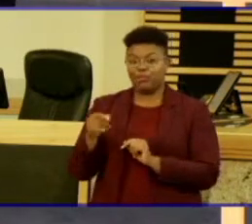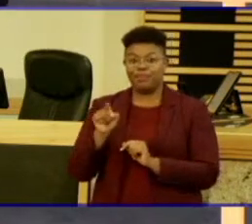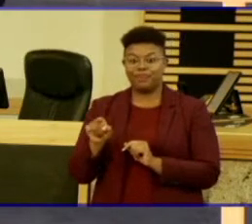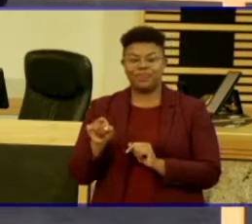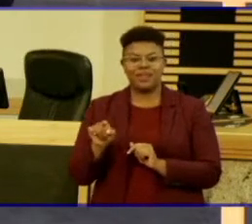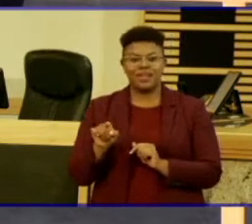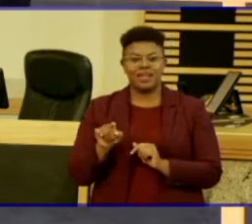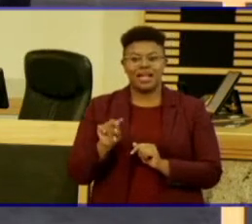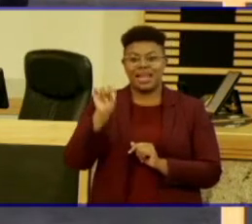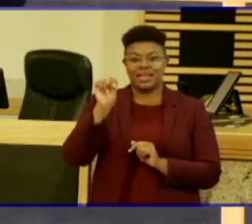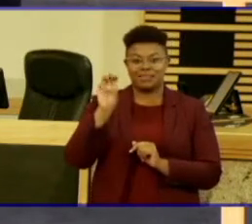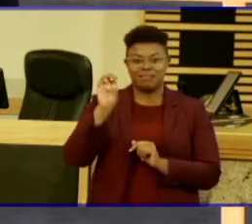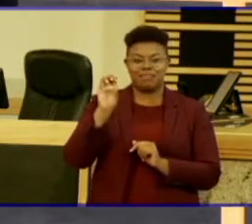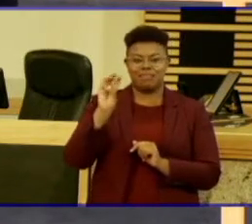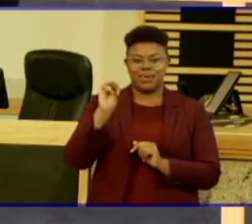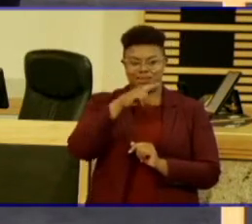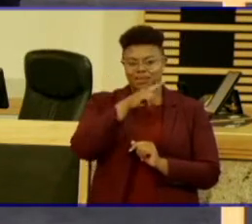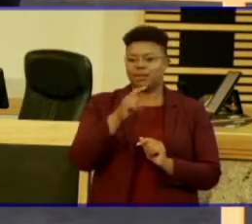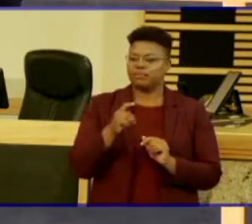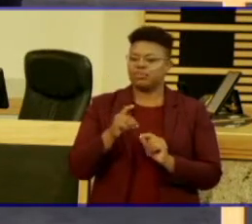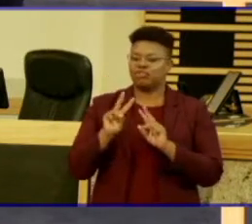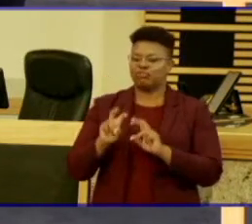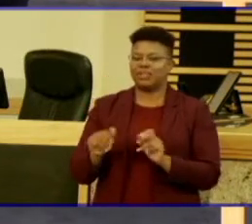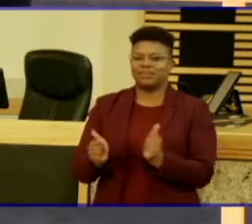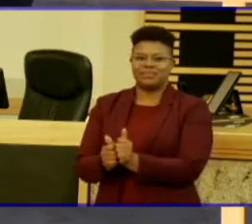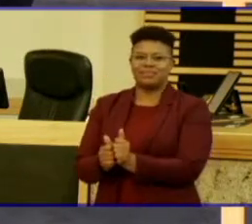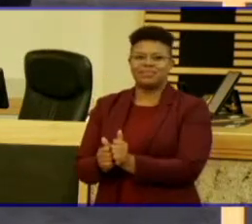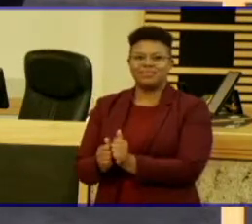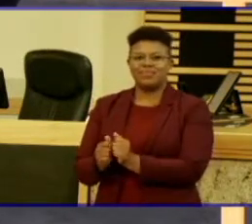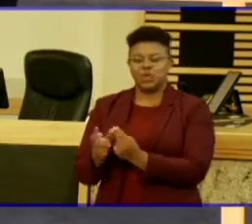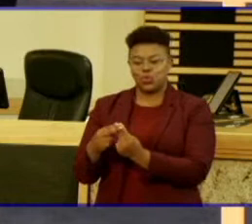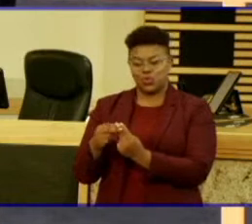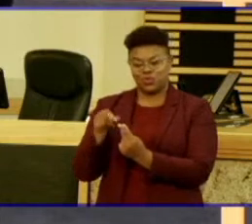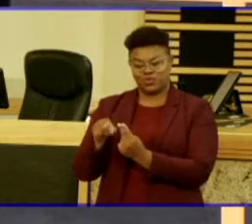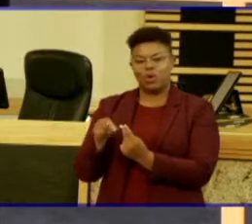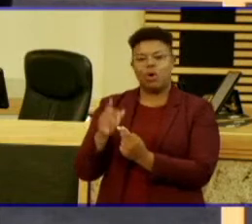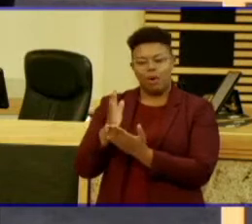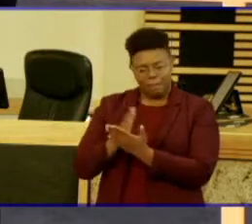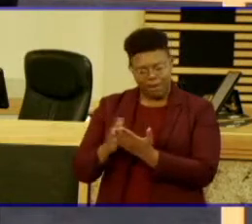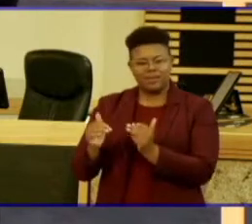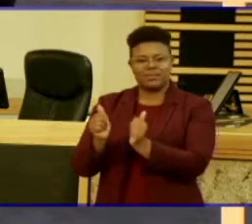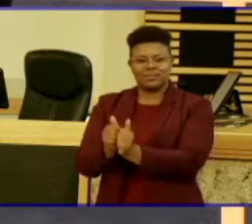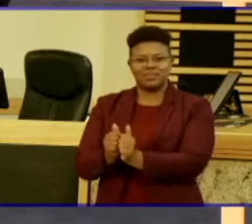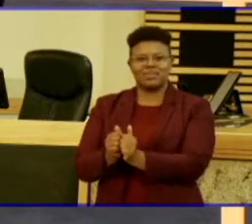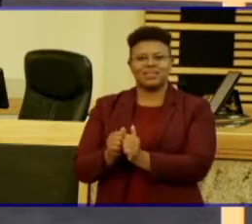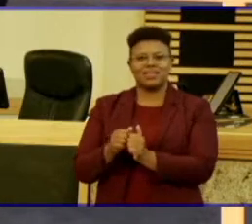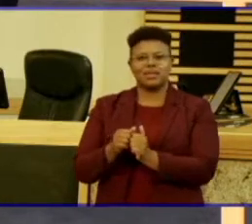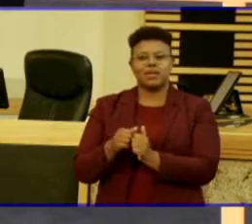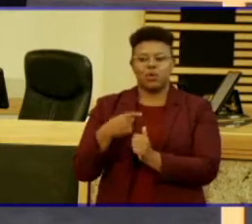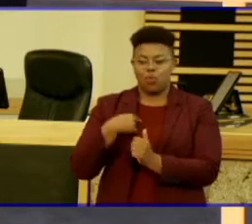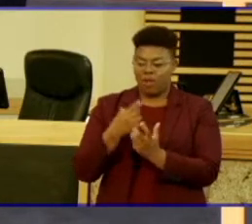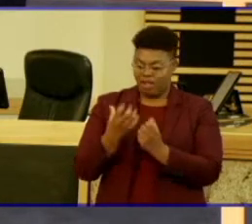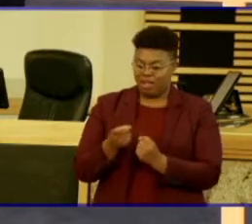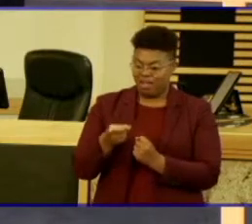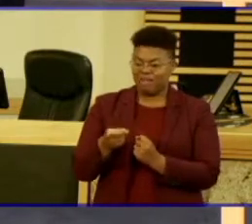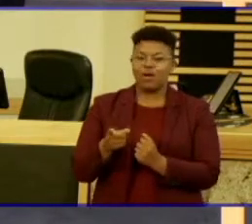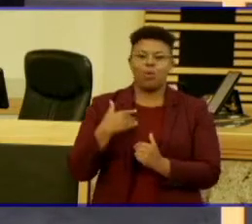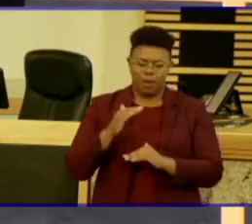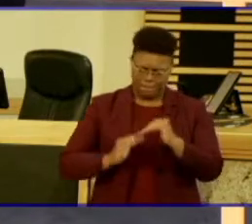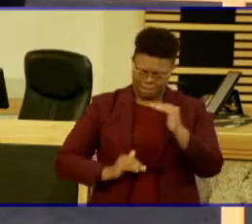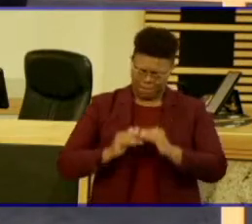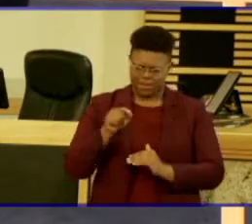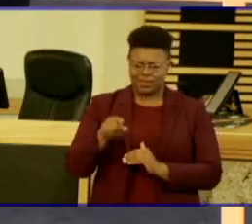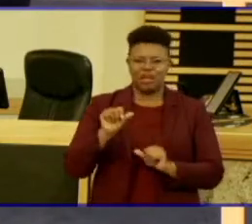in Nelson Mandela be part of the research. The research unit was also part of that. We've got that and we're building that research